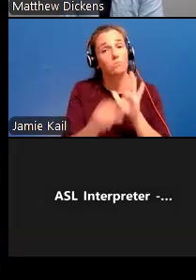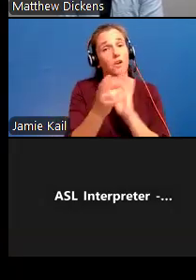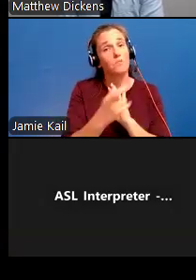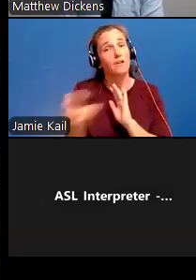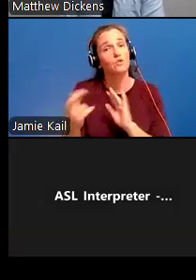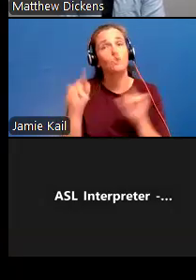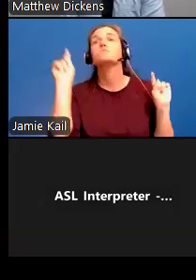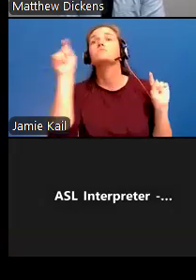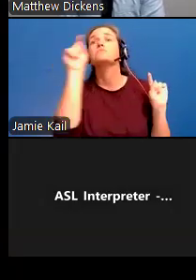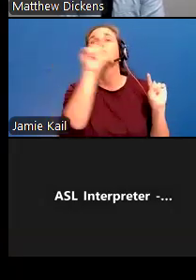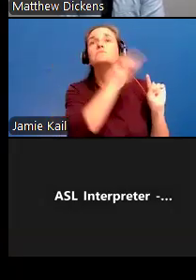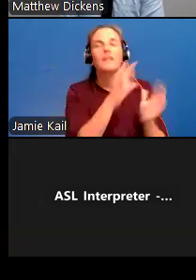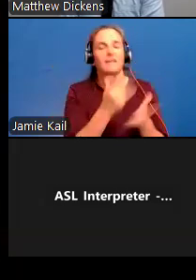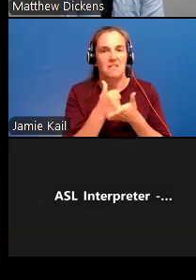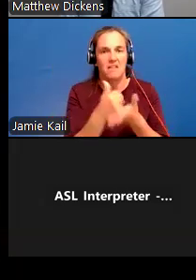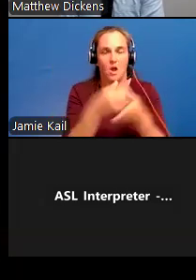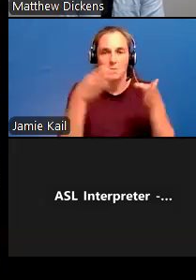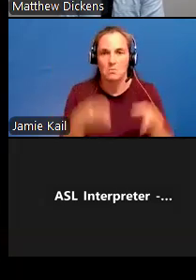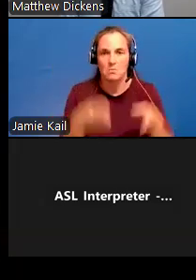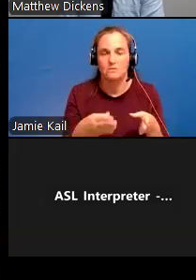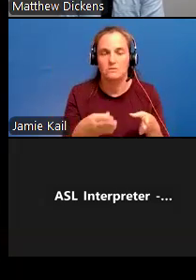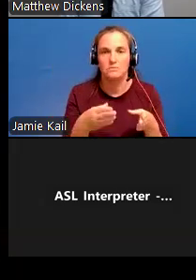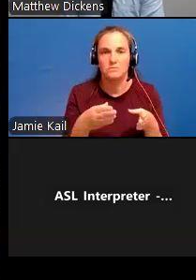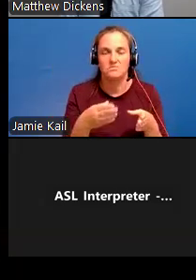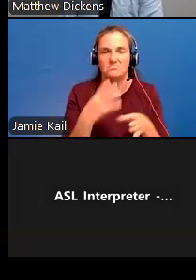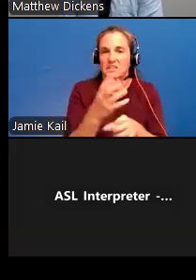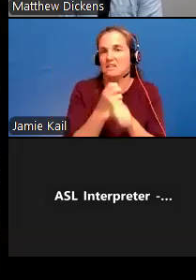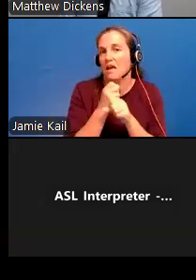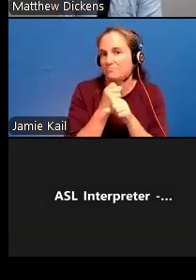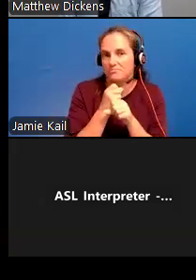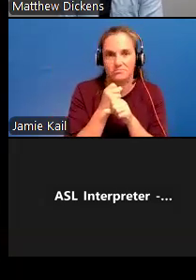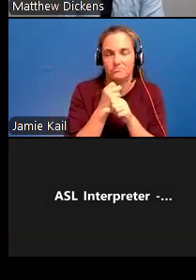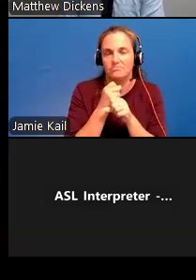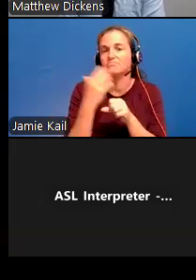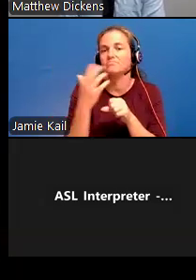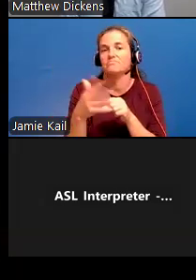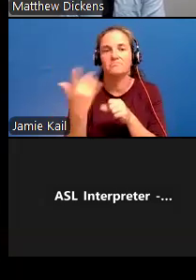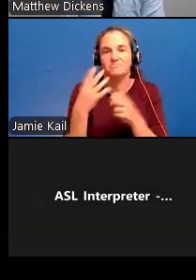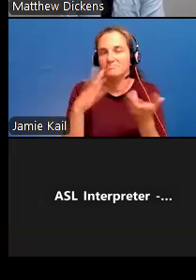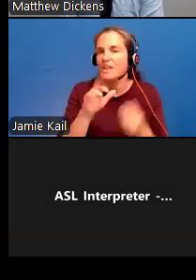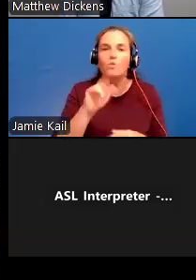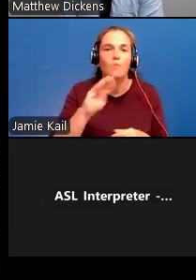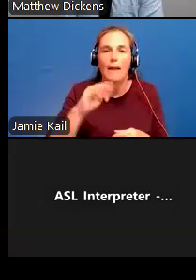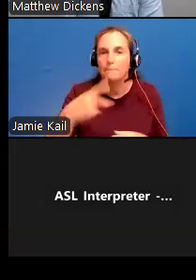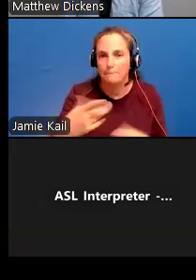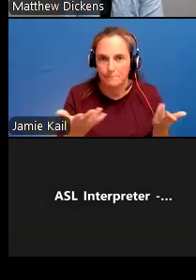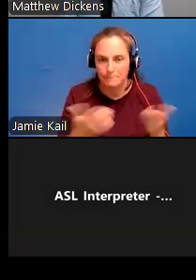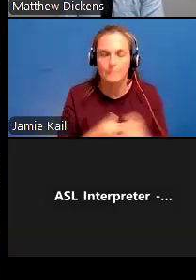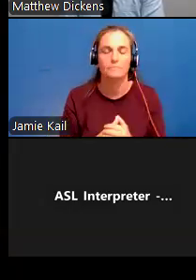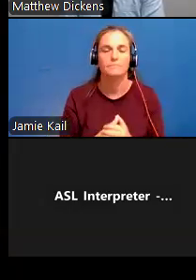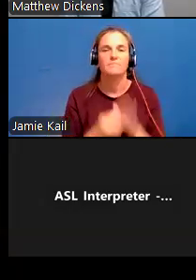that can help an individual obtain one of these ramps.